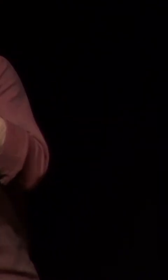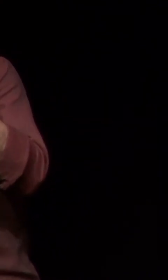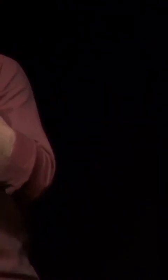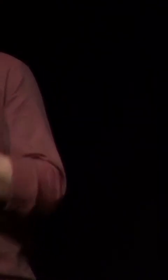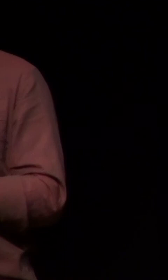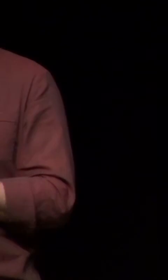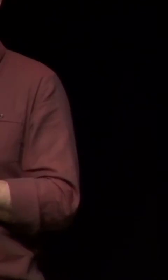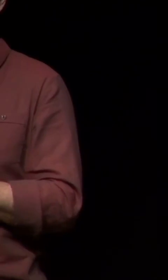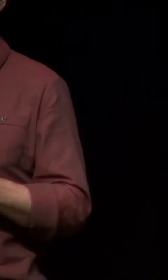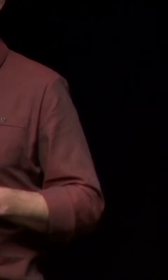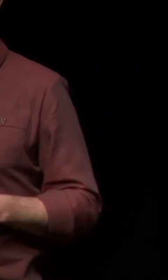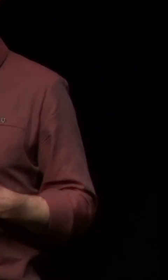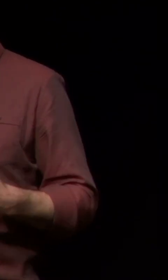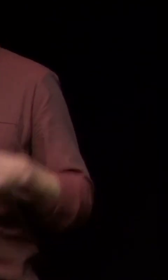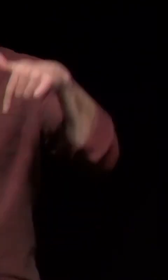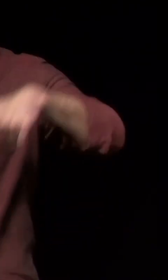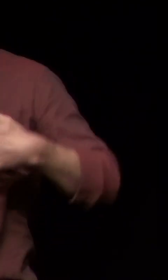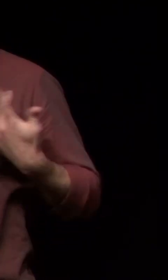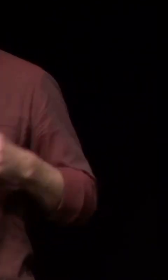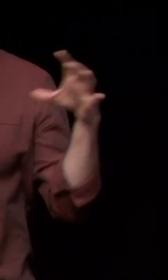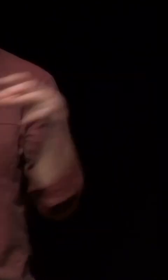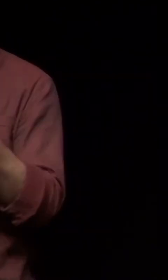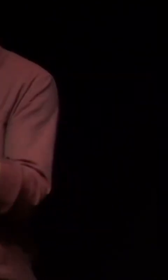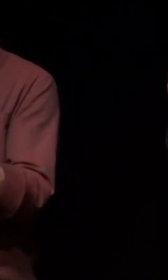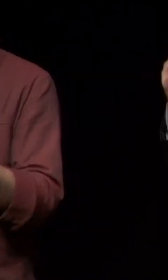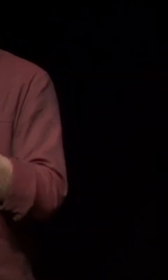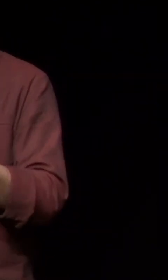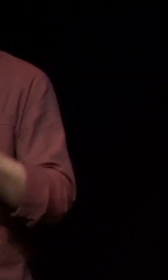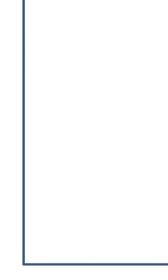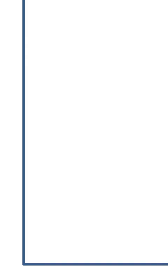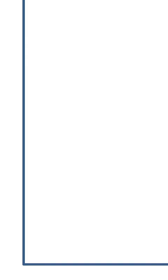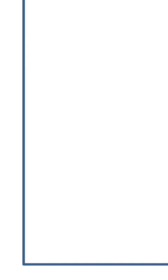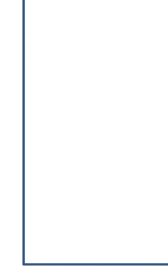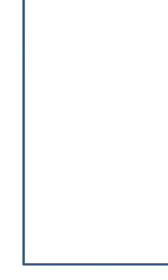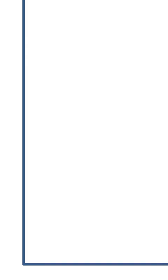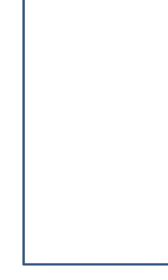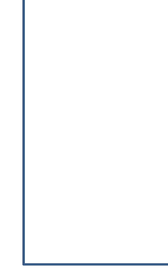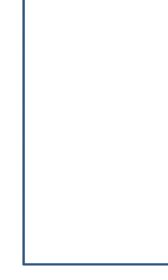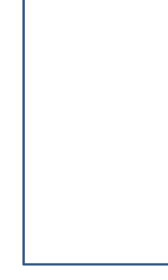conversations in events like this are important for that cultural change. Thank you. Enjoy your lunch.